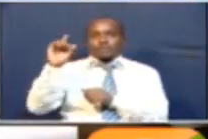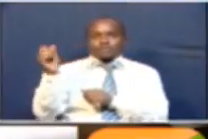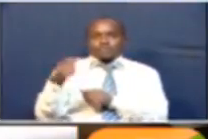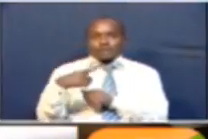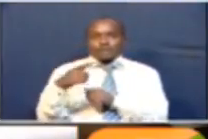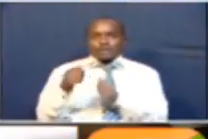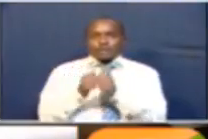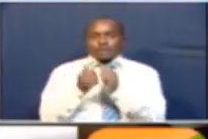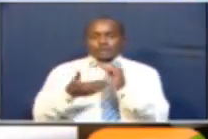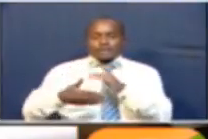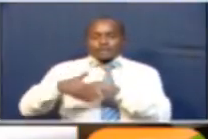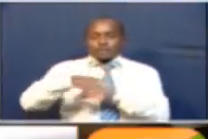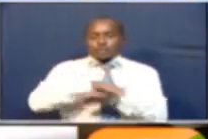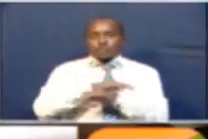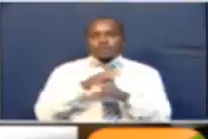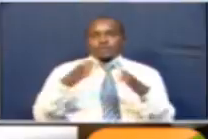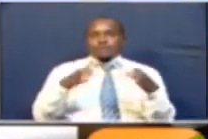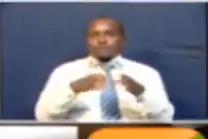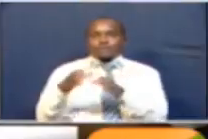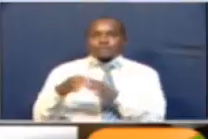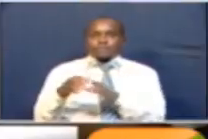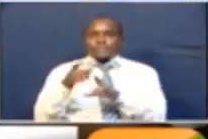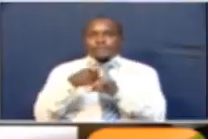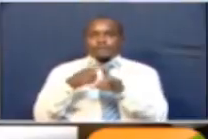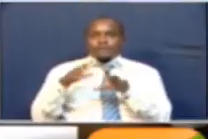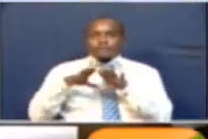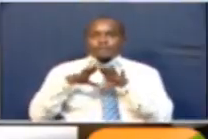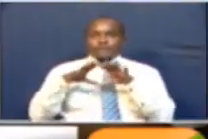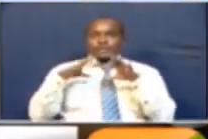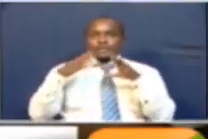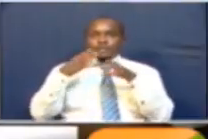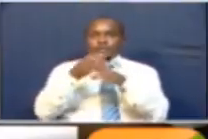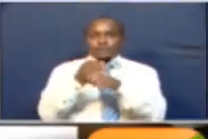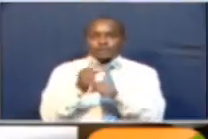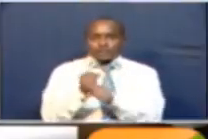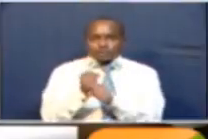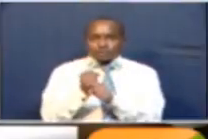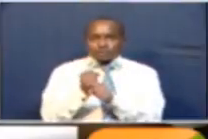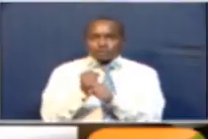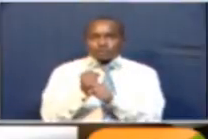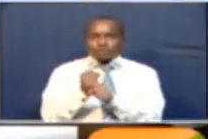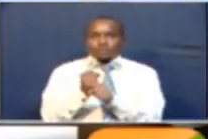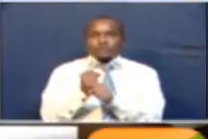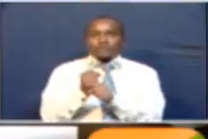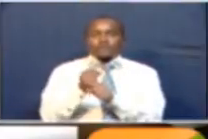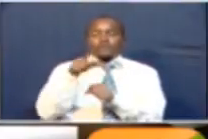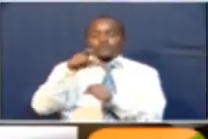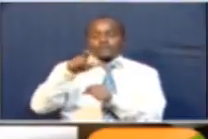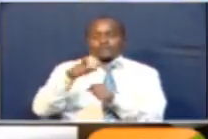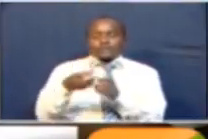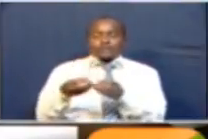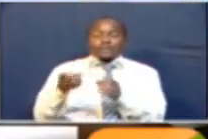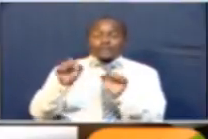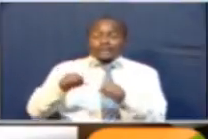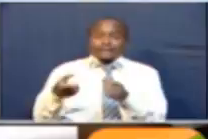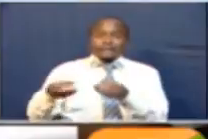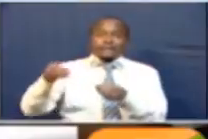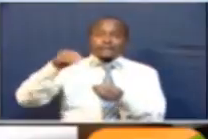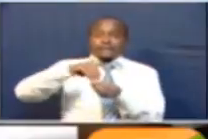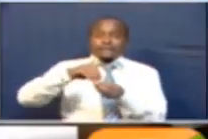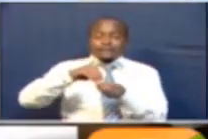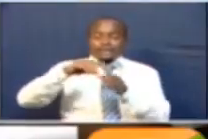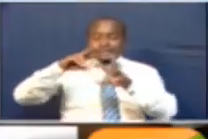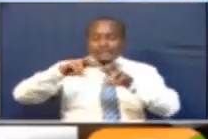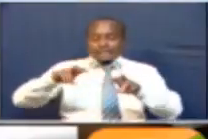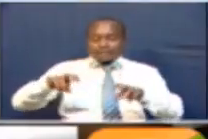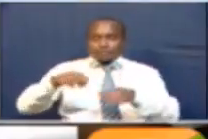with insurance firms. According to the Association of Insurance Brokers of Kenya, the figure is likely to increase as the assessment of damage continues.